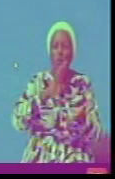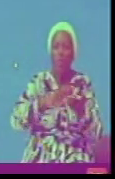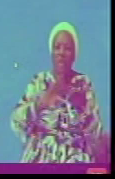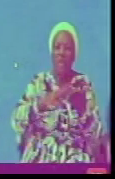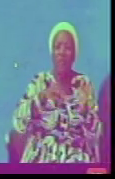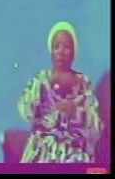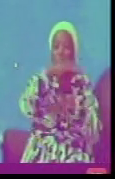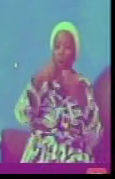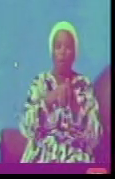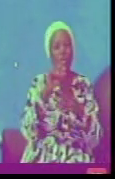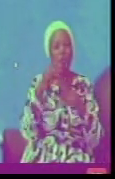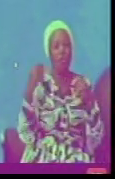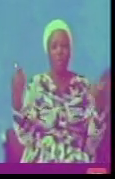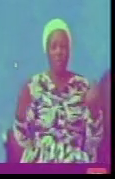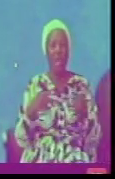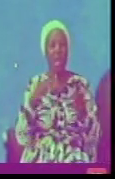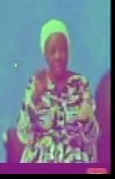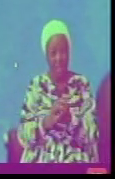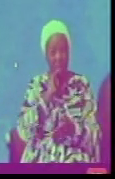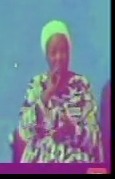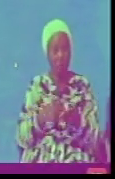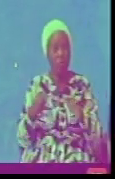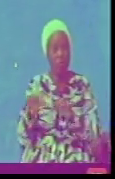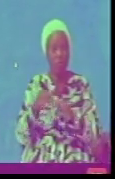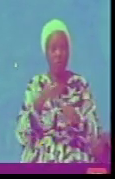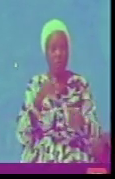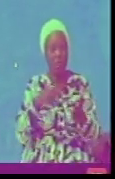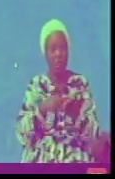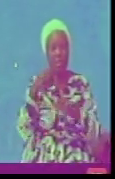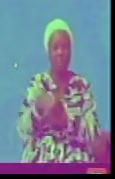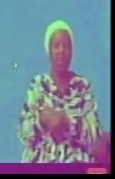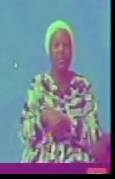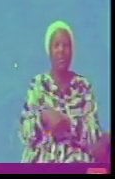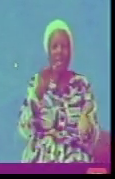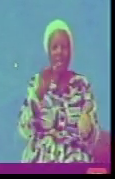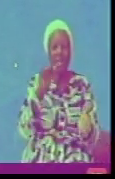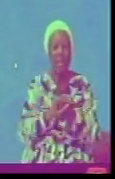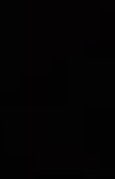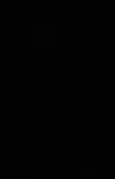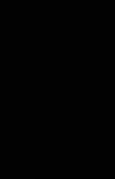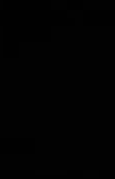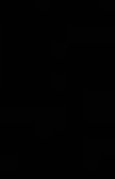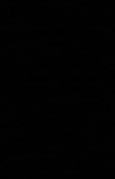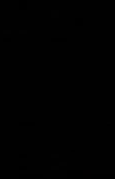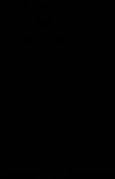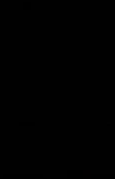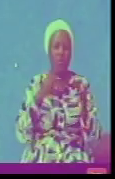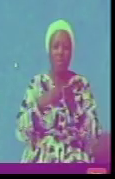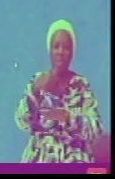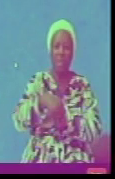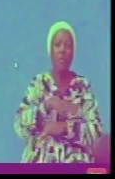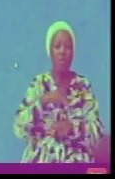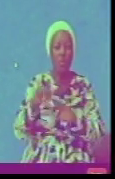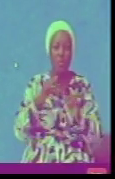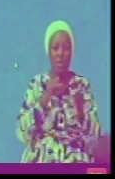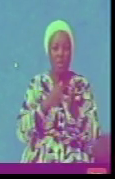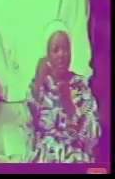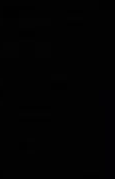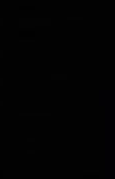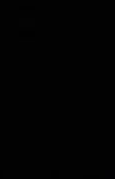all thy transgressions. That's what he's going to do tonight. I said, that's what he's going to do